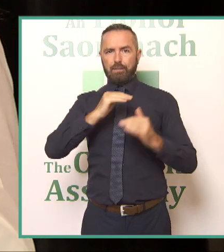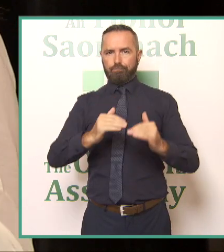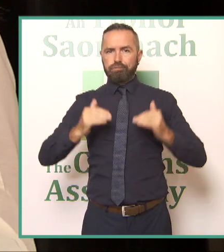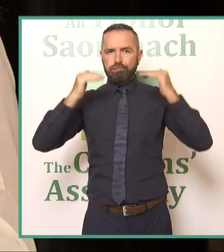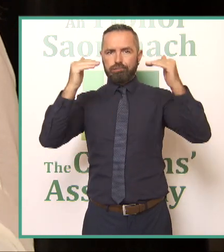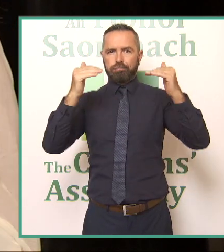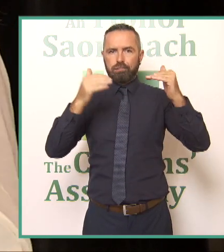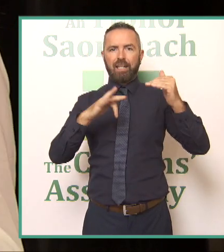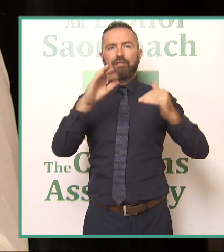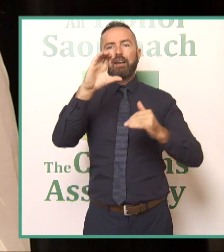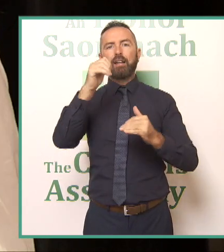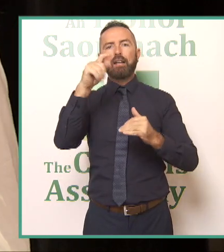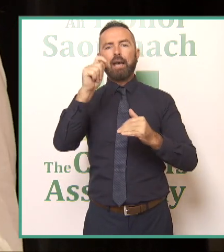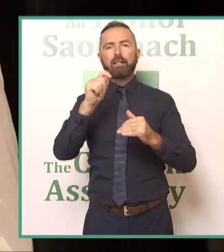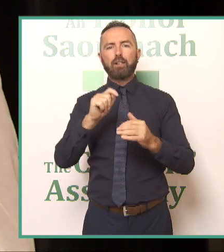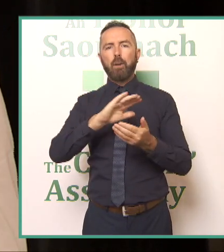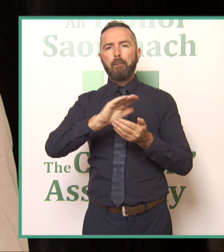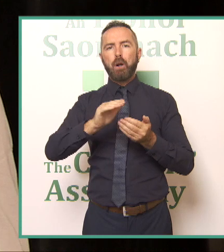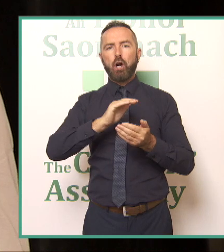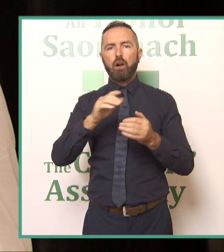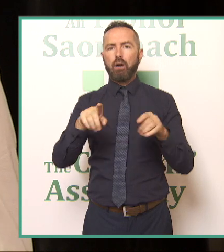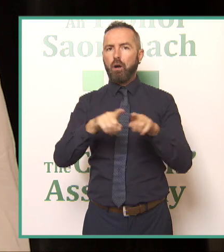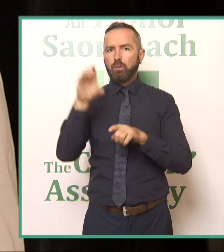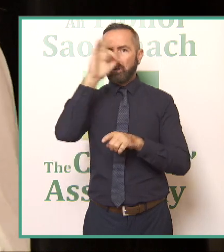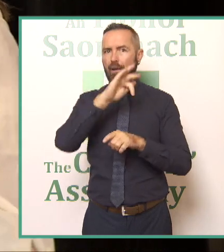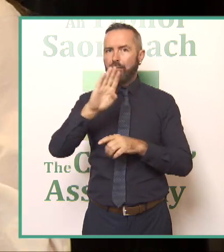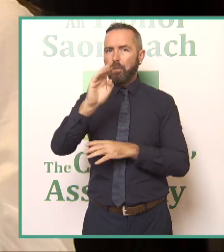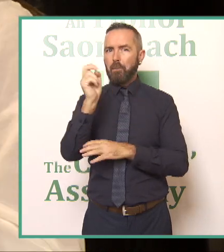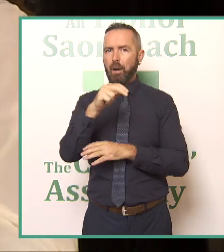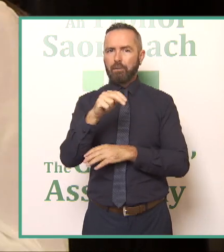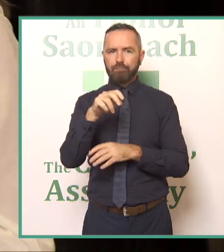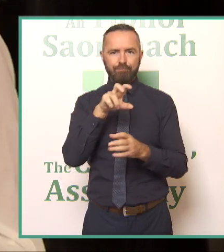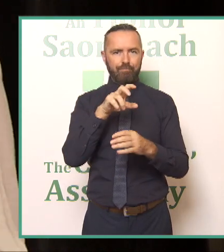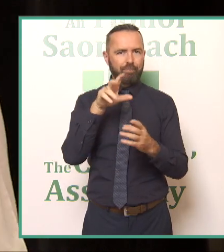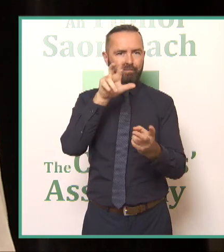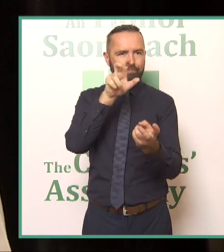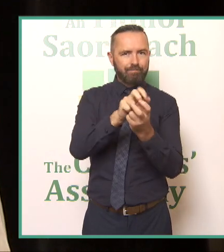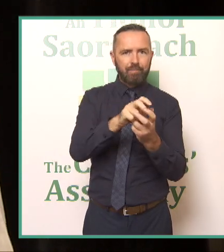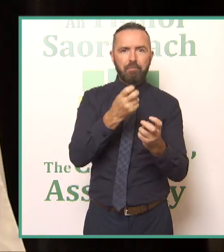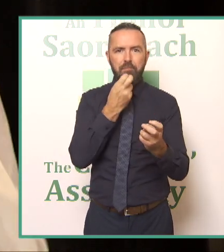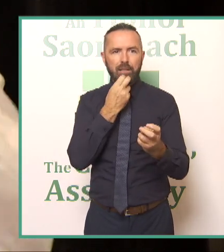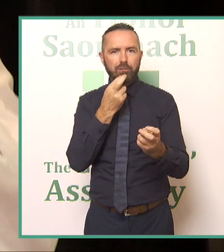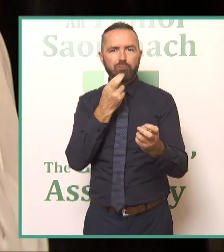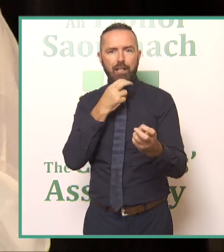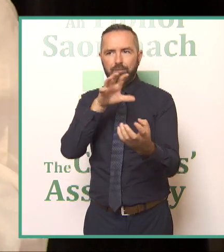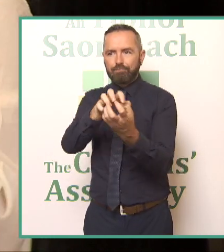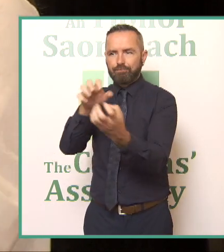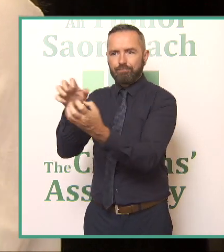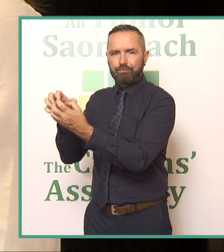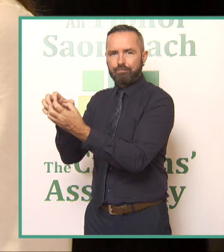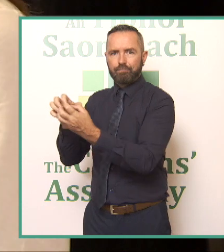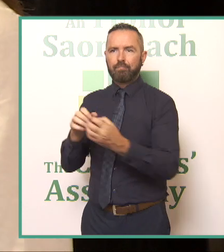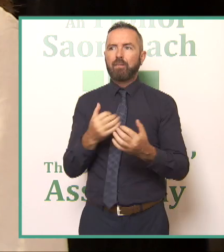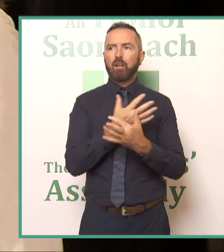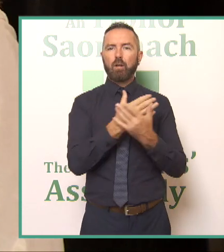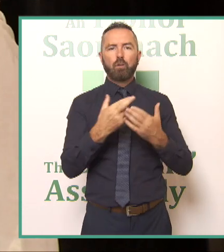that purrs but also looks after the barn and does its ratting and the rest of it. So, there's a huge amount of